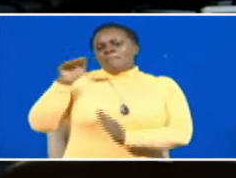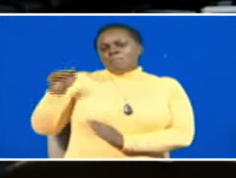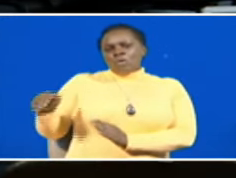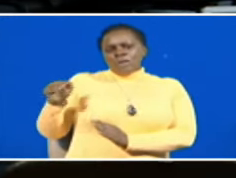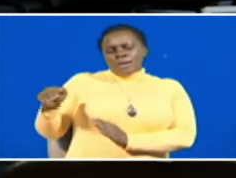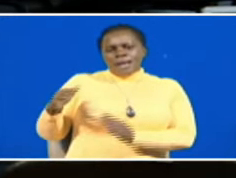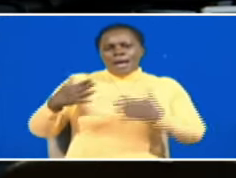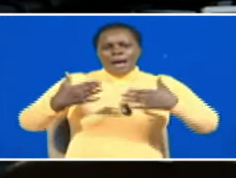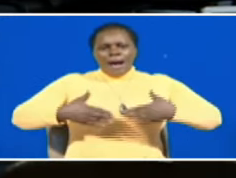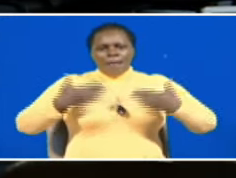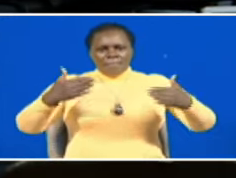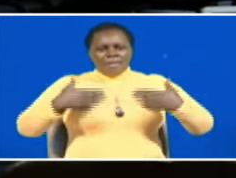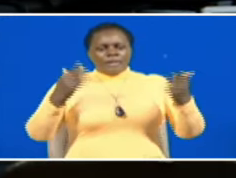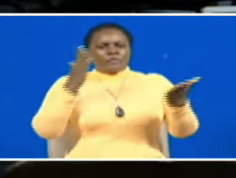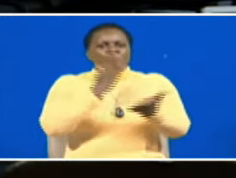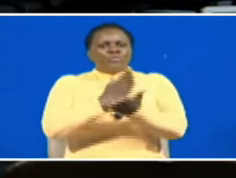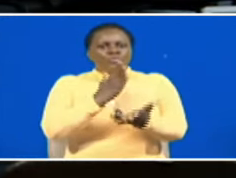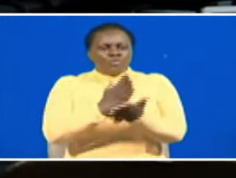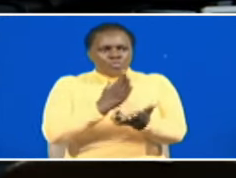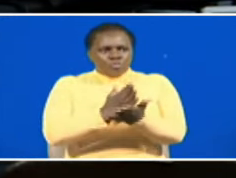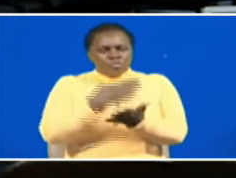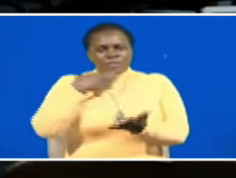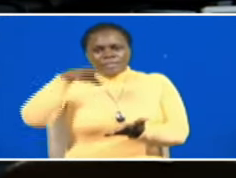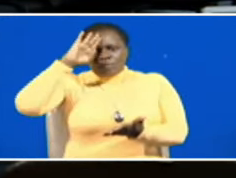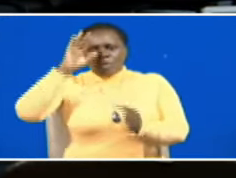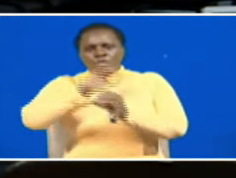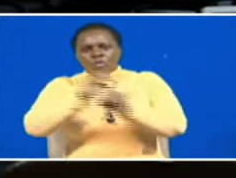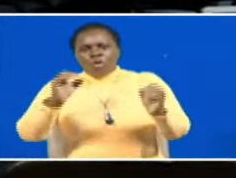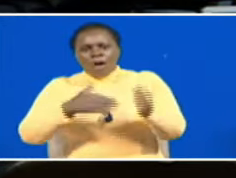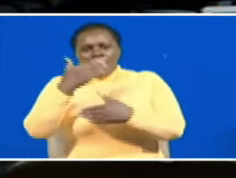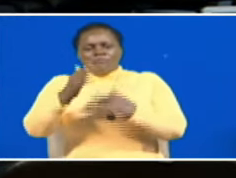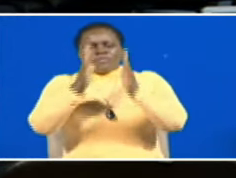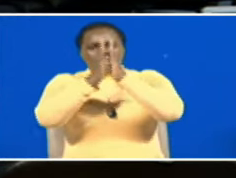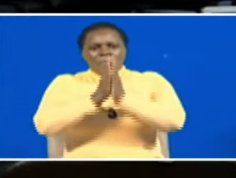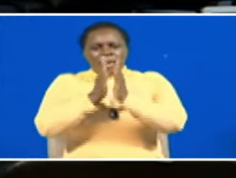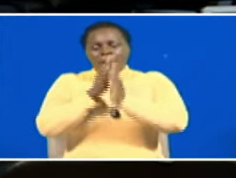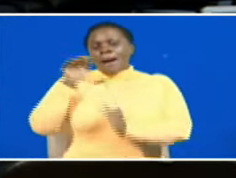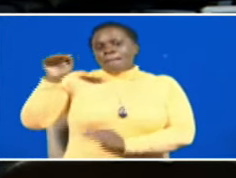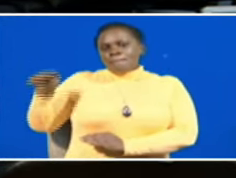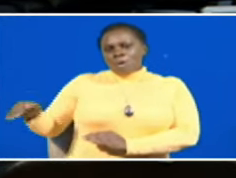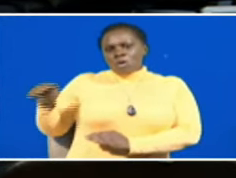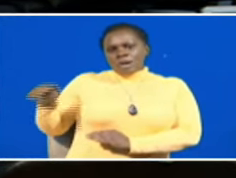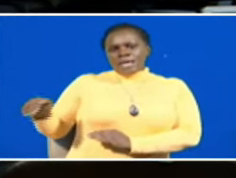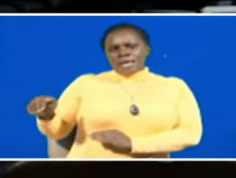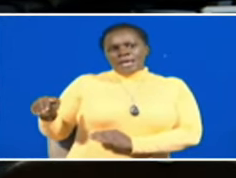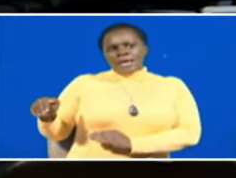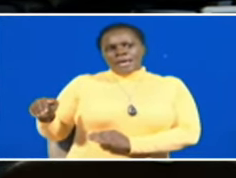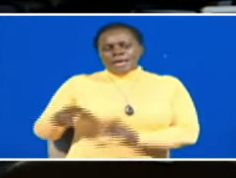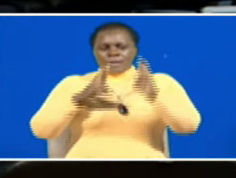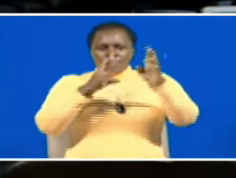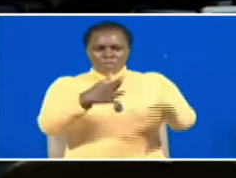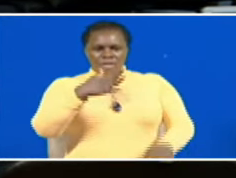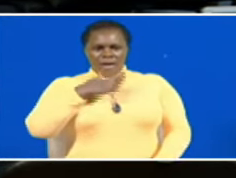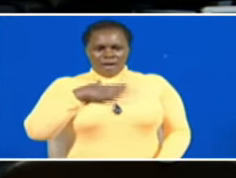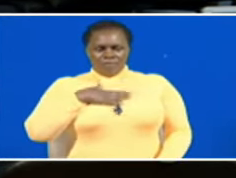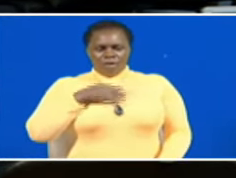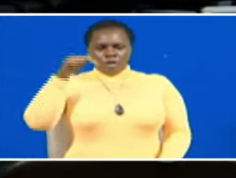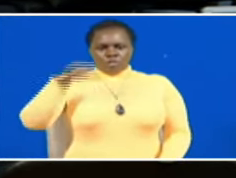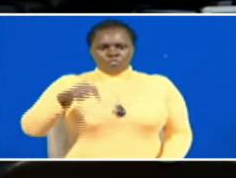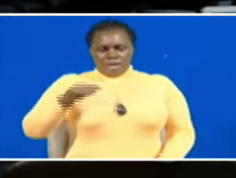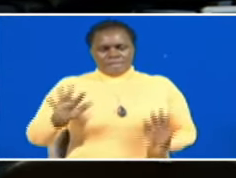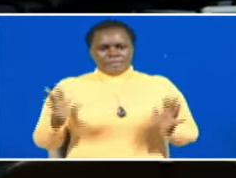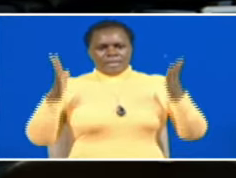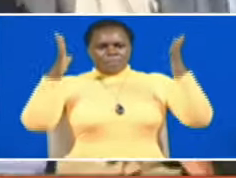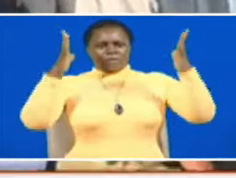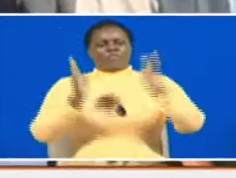happiness, and they certainly did not disappoint after attending their early morning prayers. Here's Tobias Changi with the day's